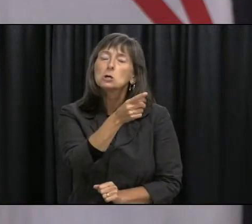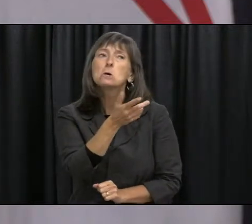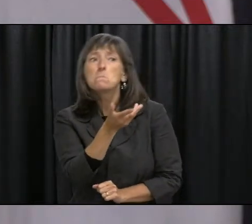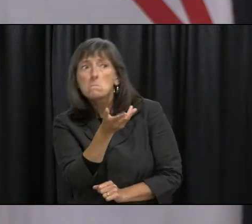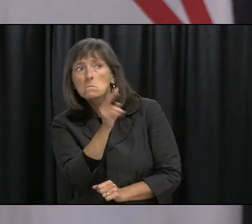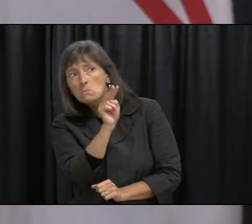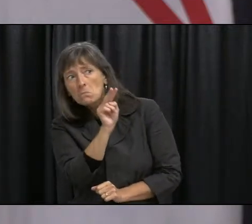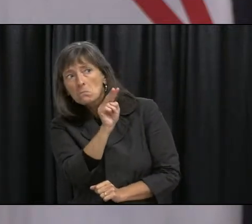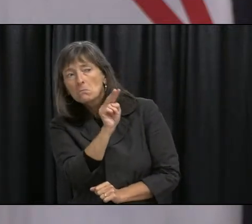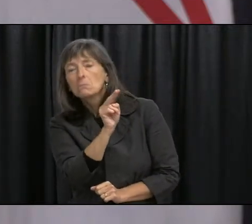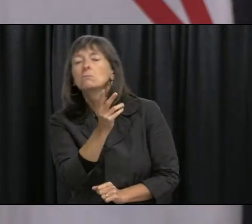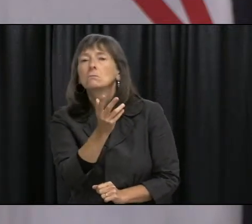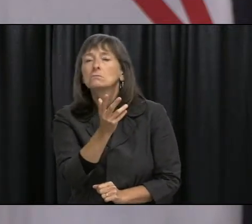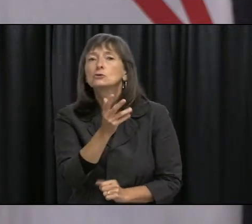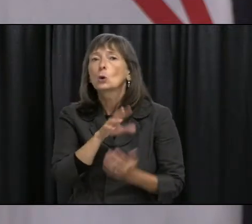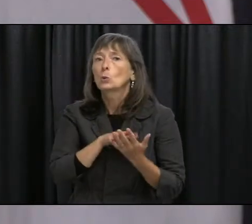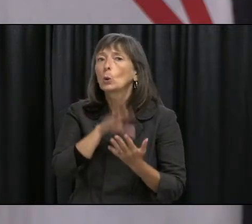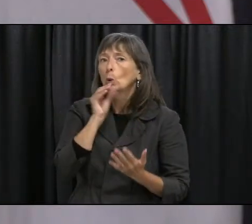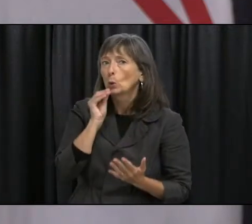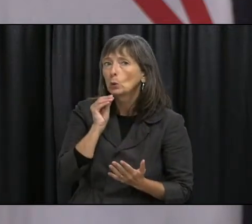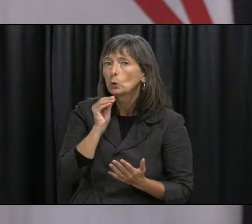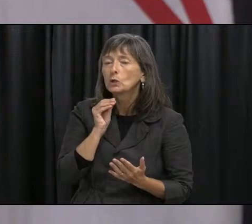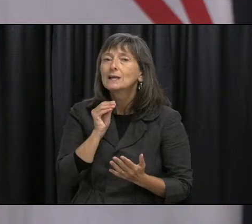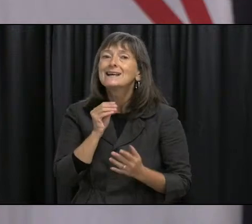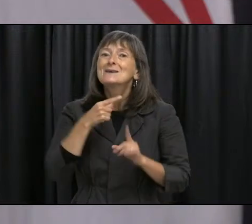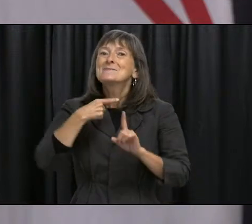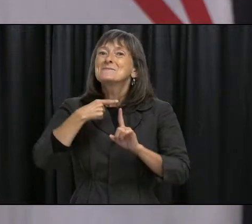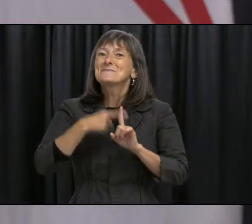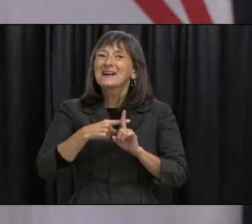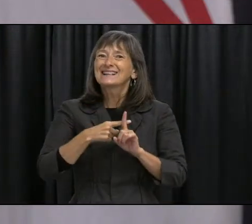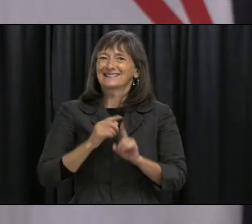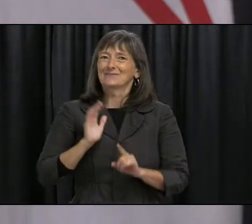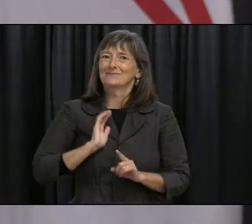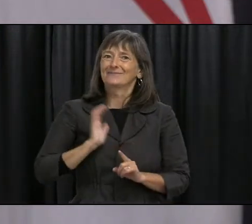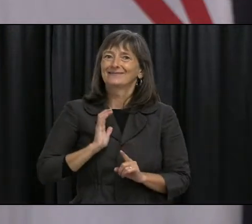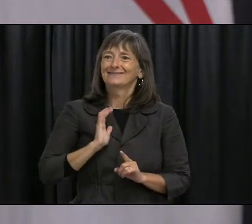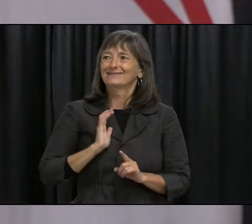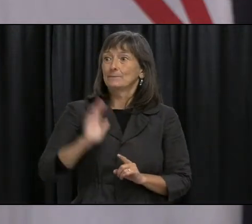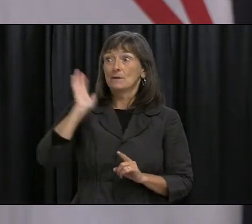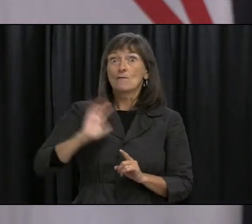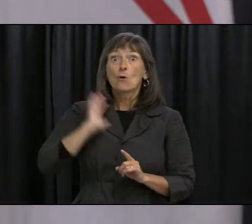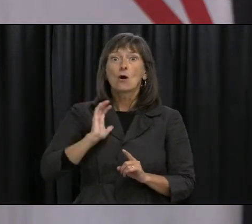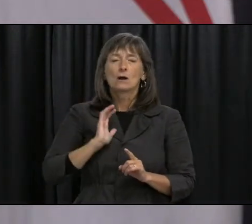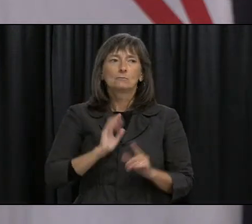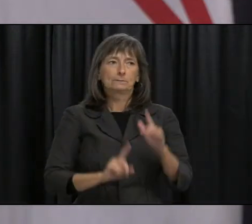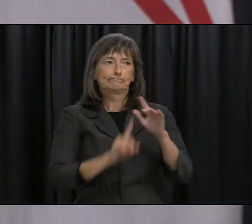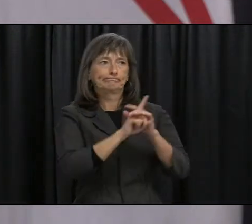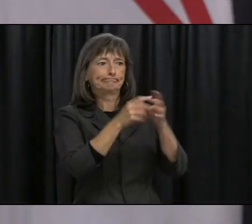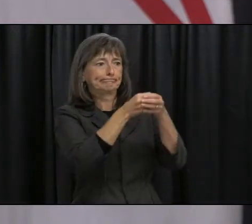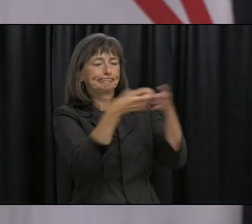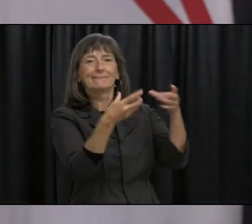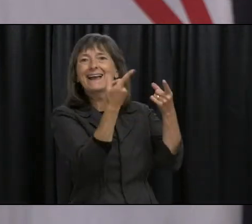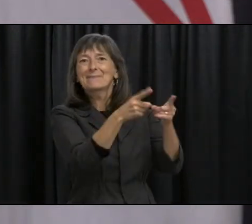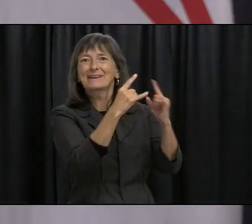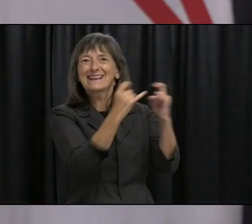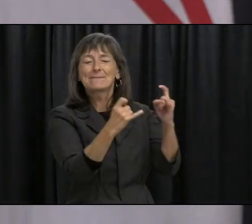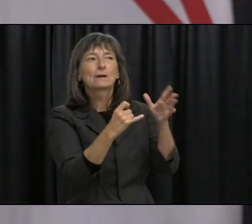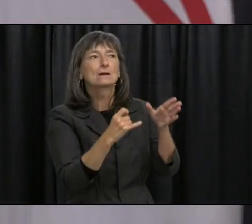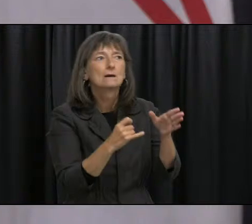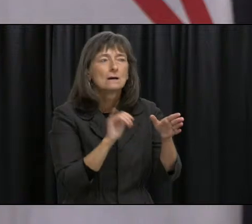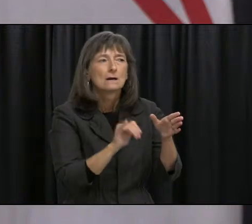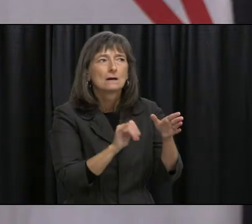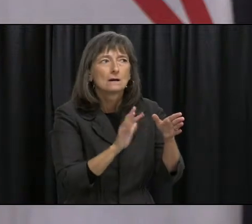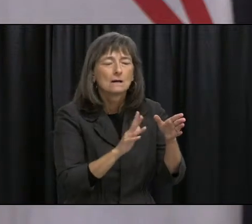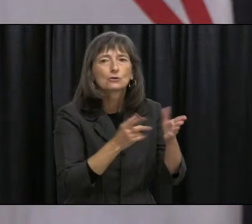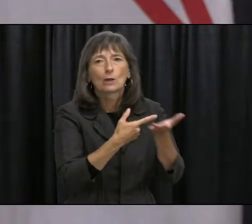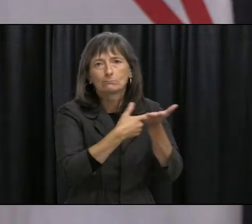been a lot of learnings that have come out of some earlier outbreaks that we've seen, and the communication and the cooperation with public